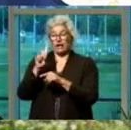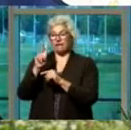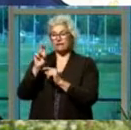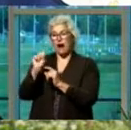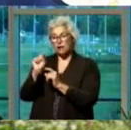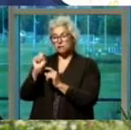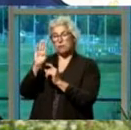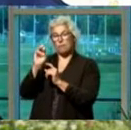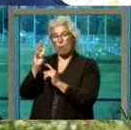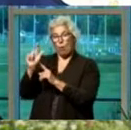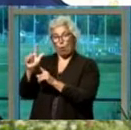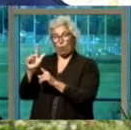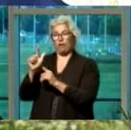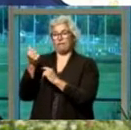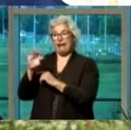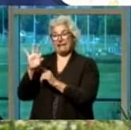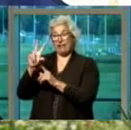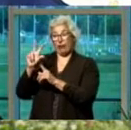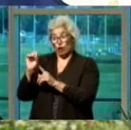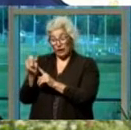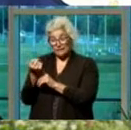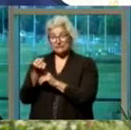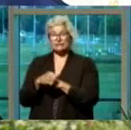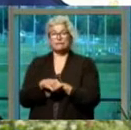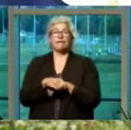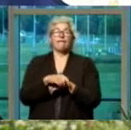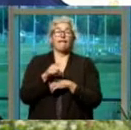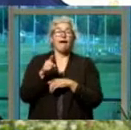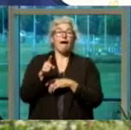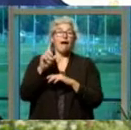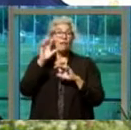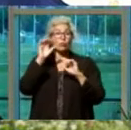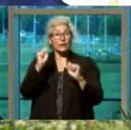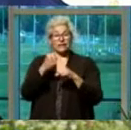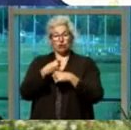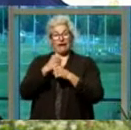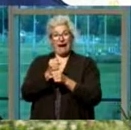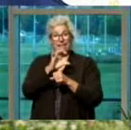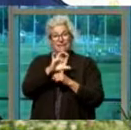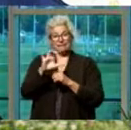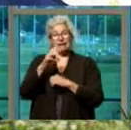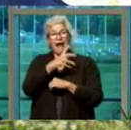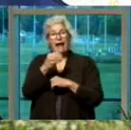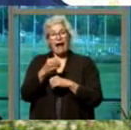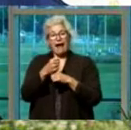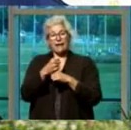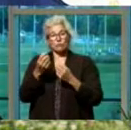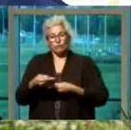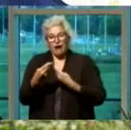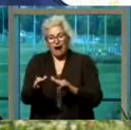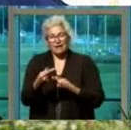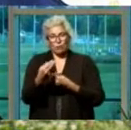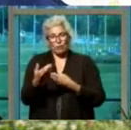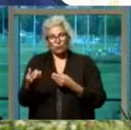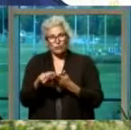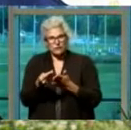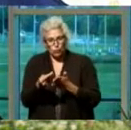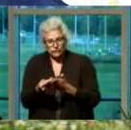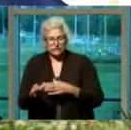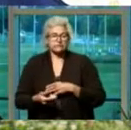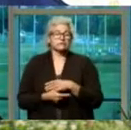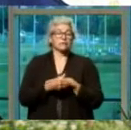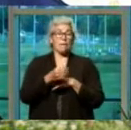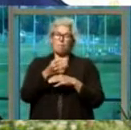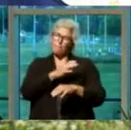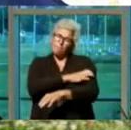Roosevelt and Congress created the Commodity Credit Corporation and provided it with resources. And it has become a powerful tool that